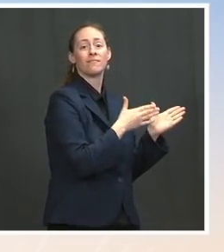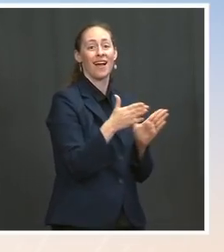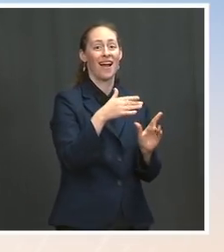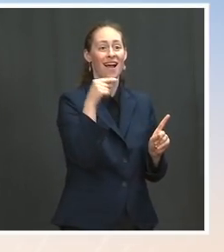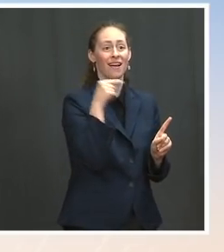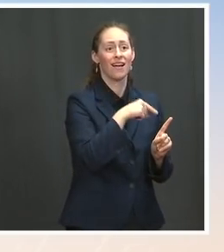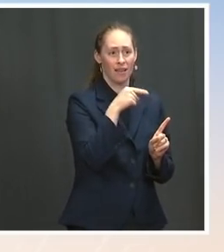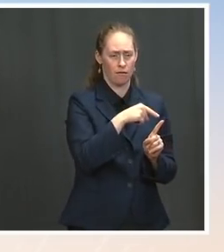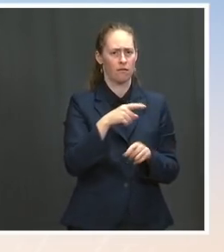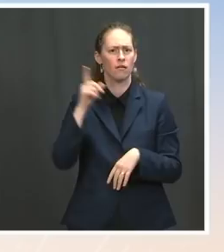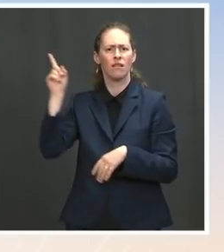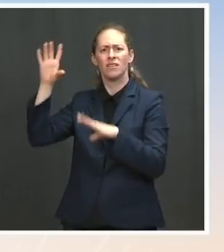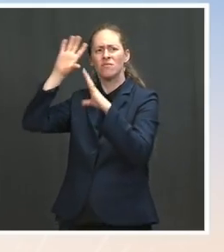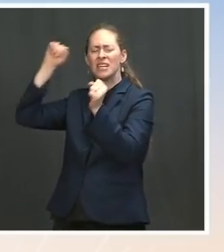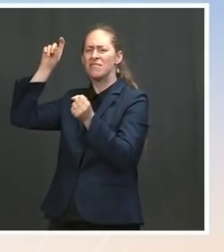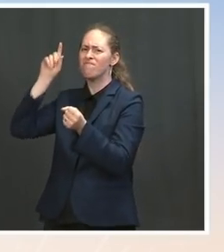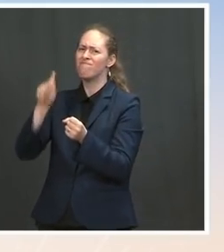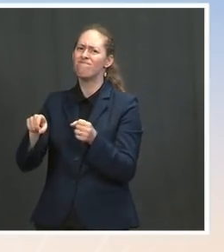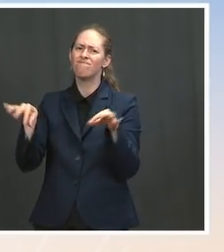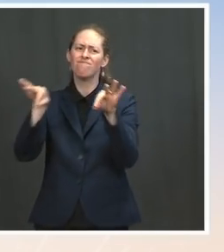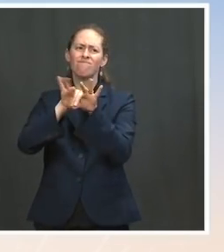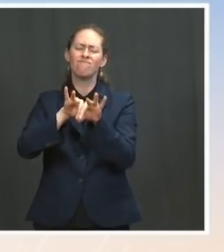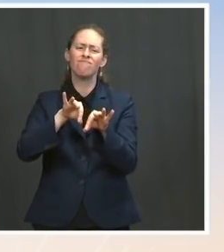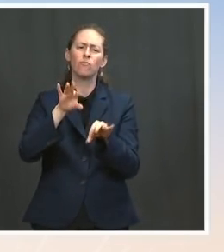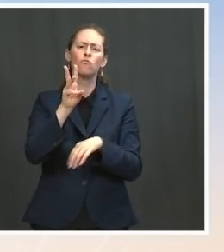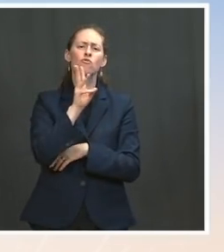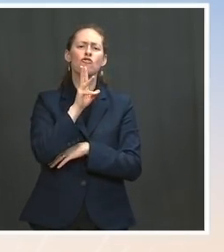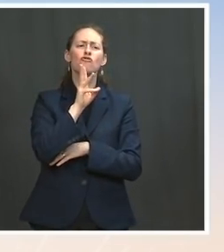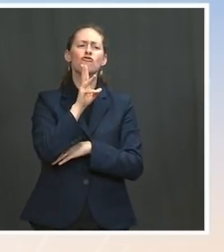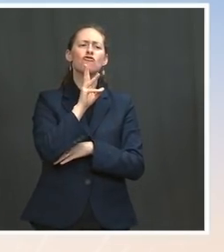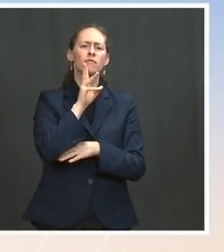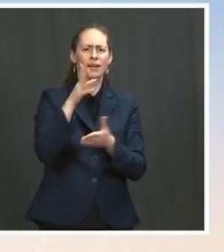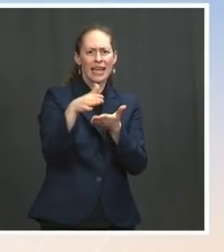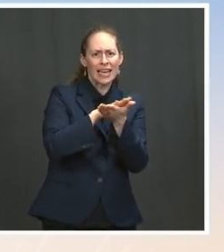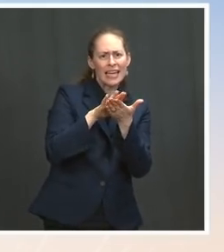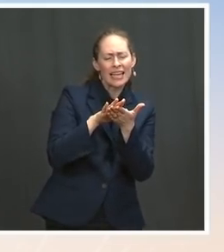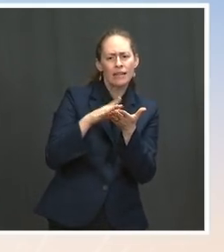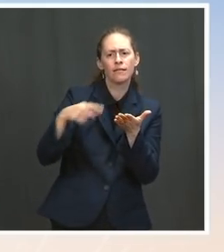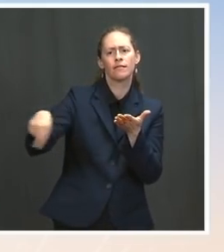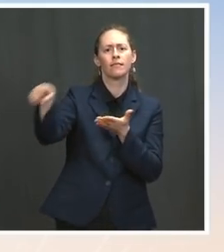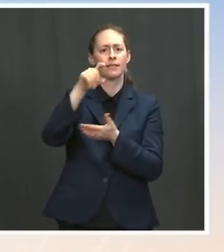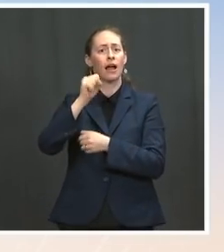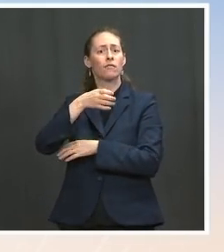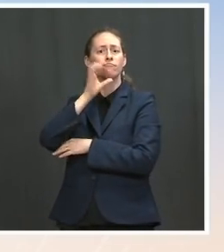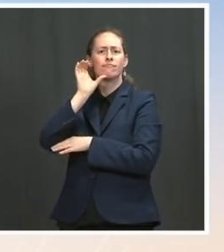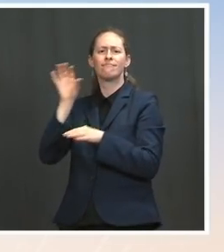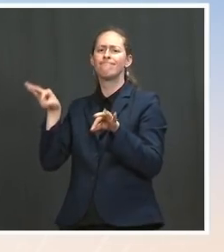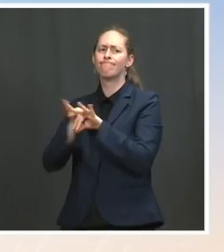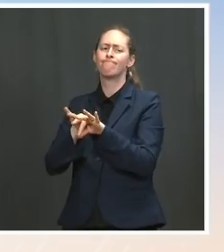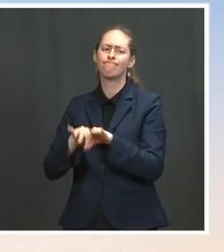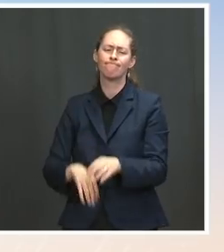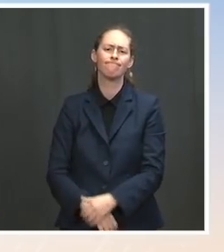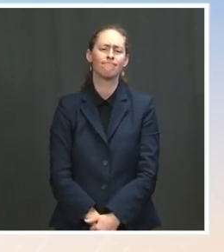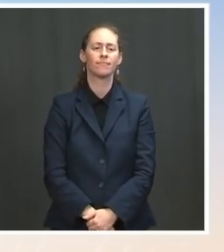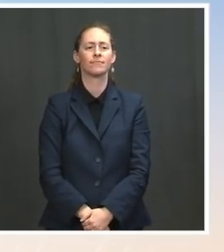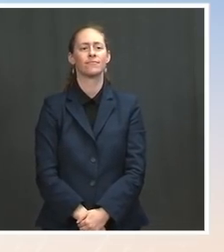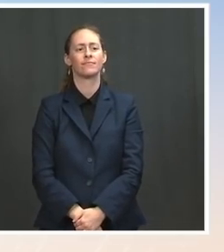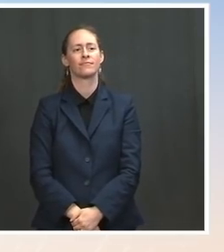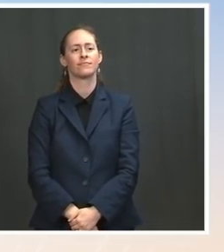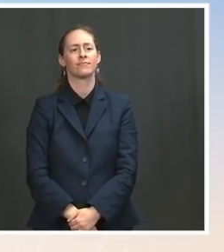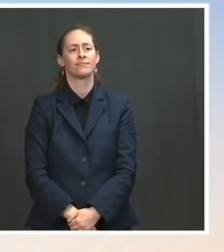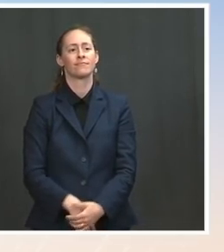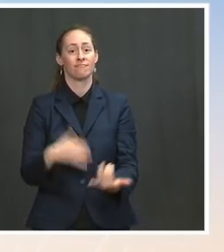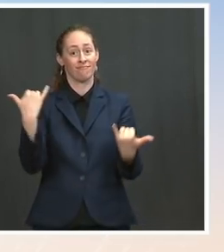A little preview of the president's remarks for later this afternoon. We've now vaccinated 63%